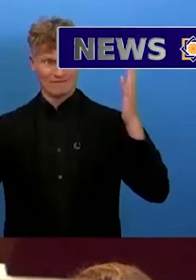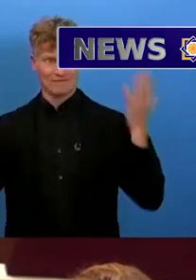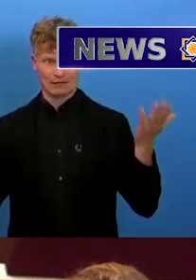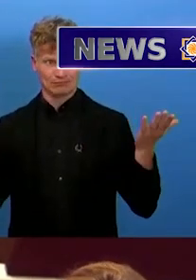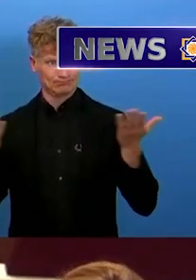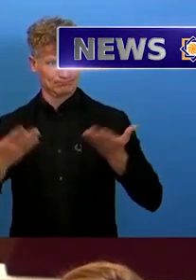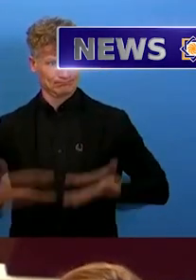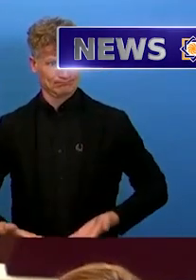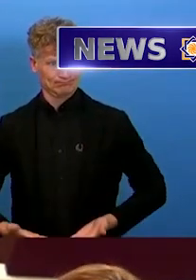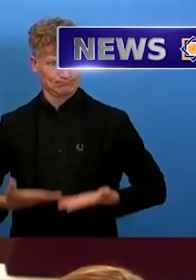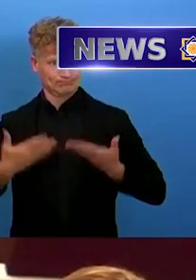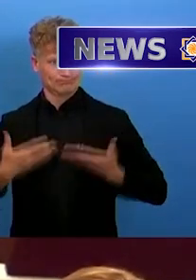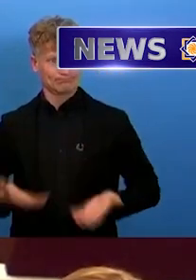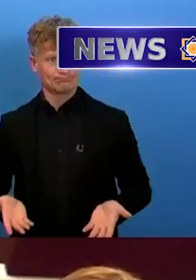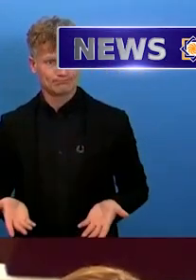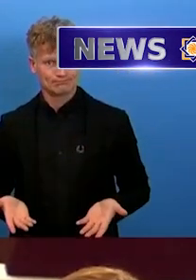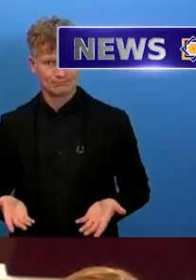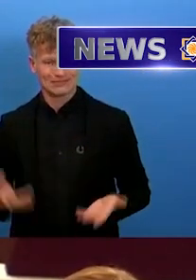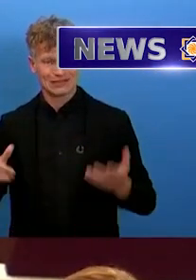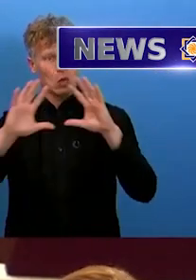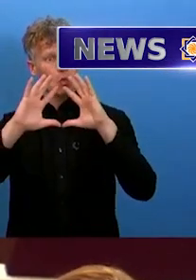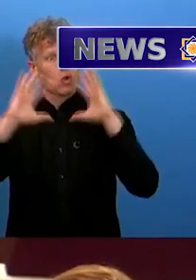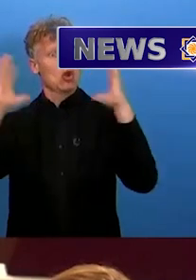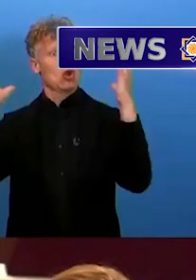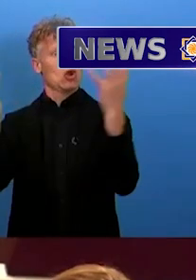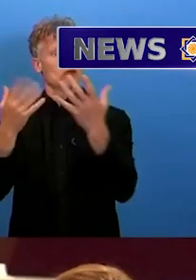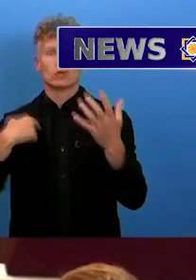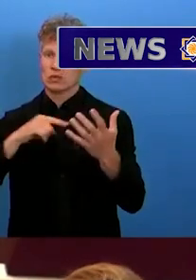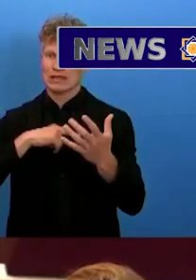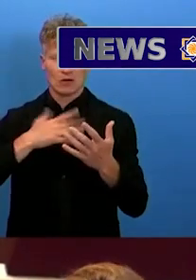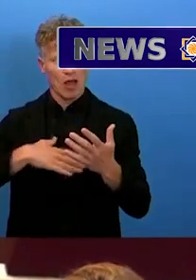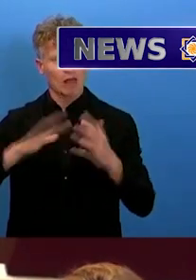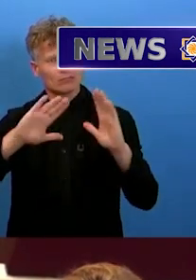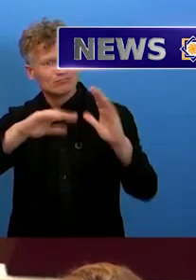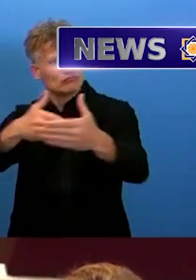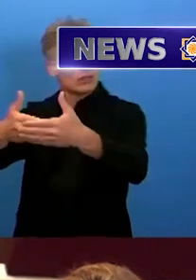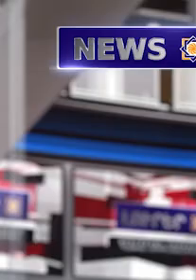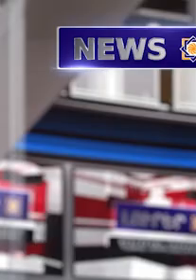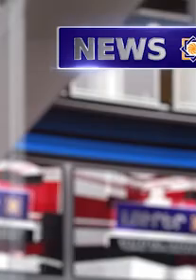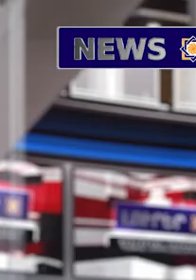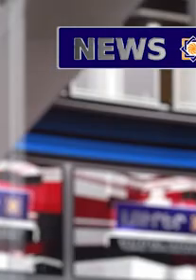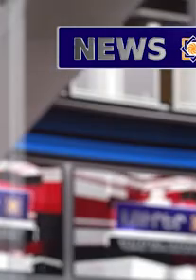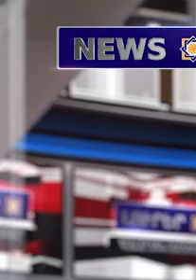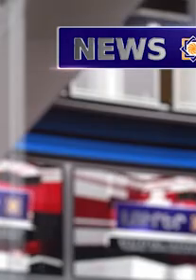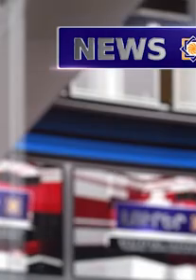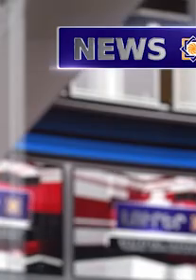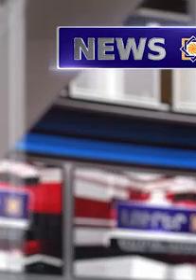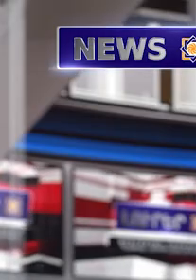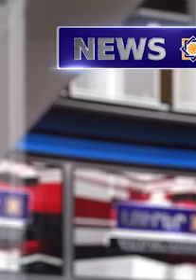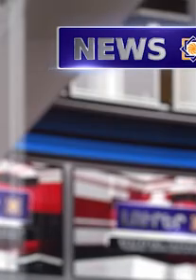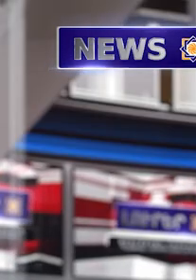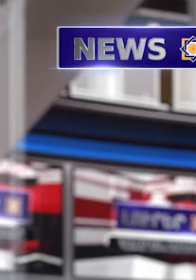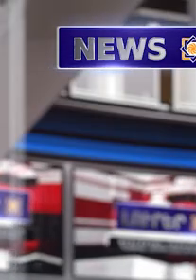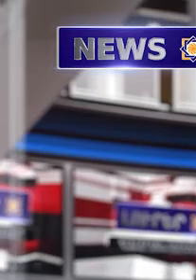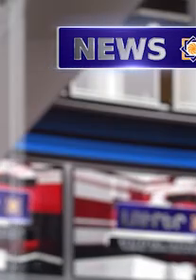Peoples and adopted it in the Constitution. Humanity will not survive if indigenous languages and people disappear, said President Armenak